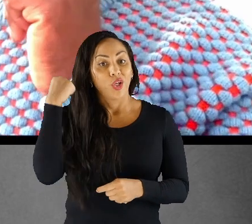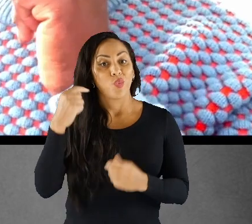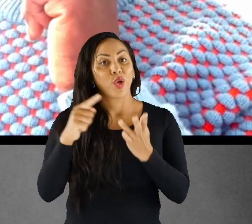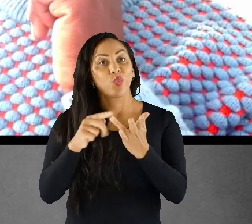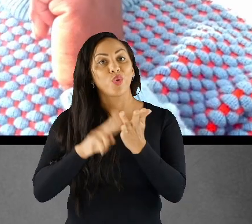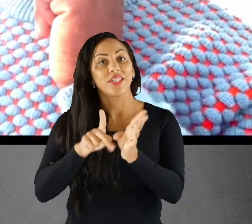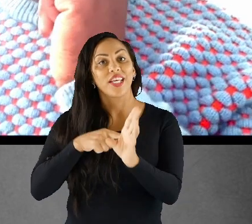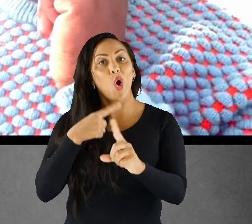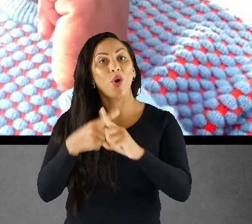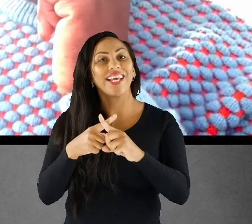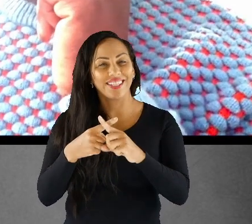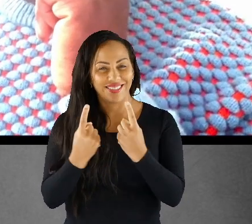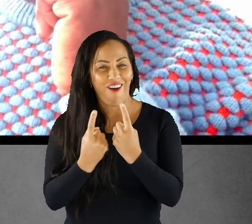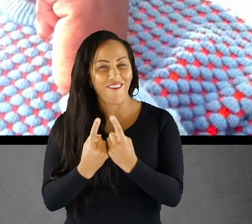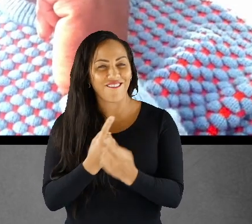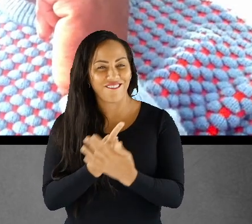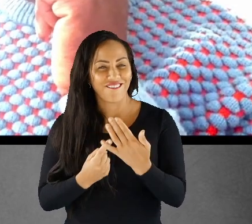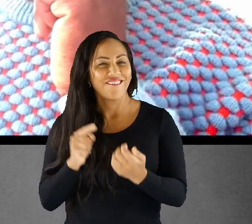last one really was the